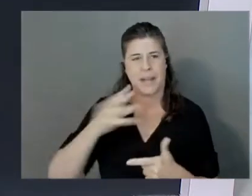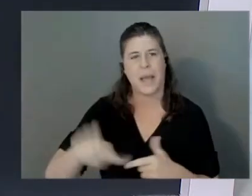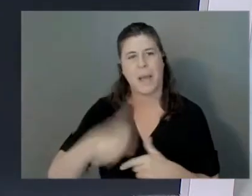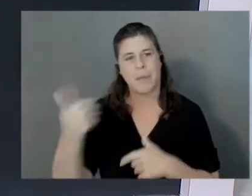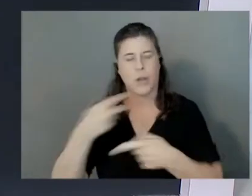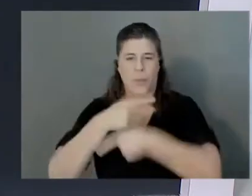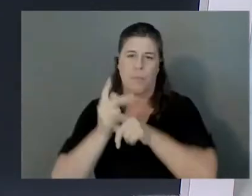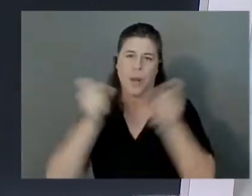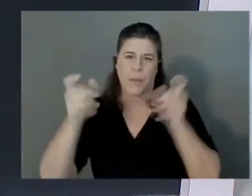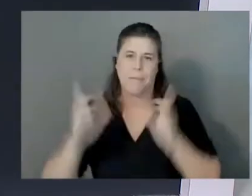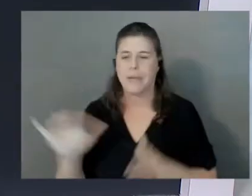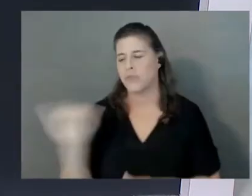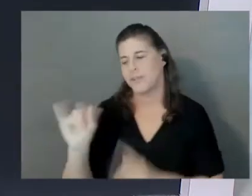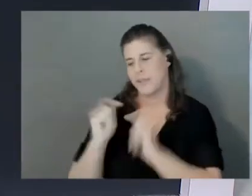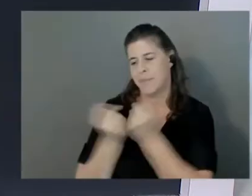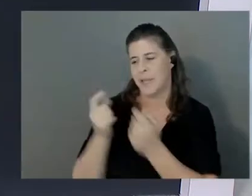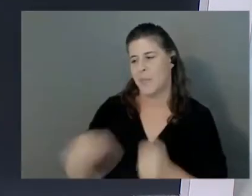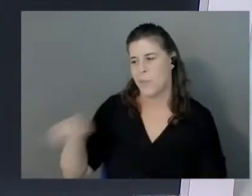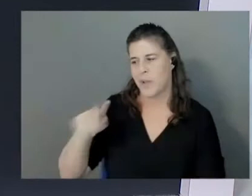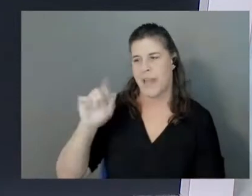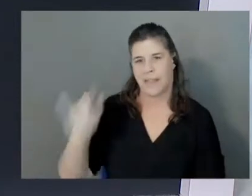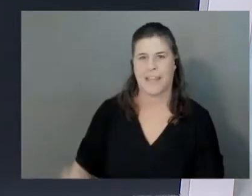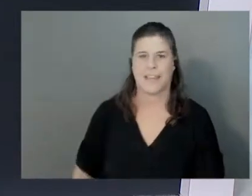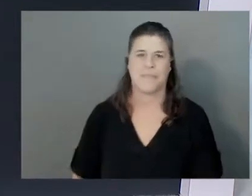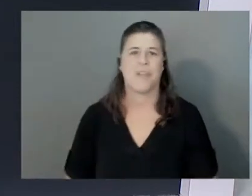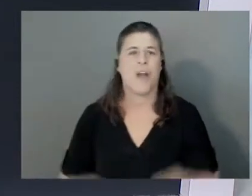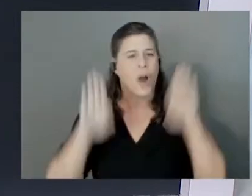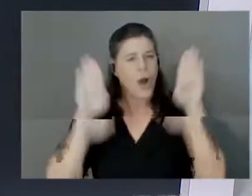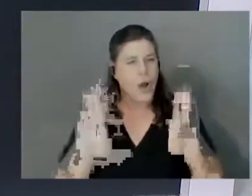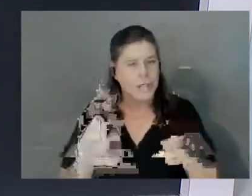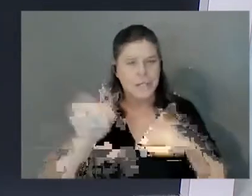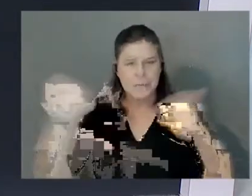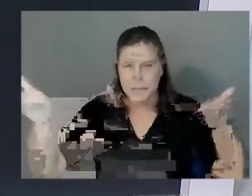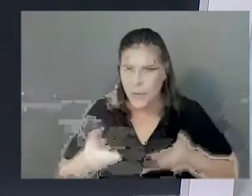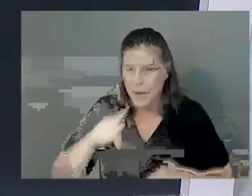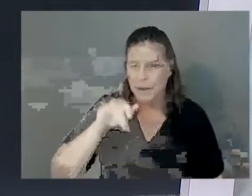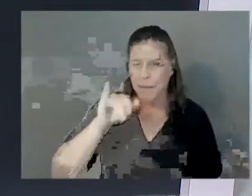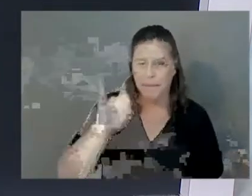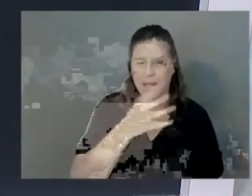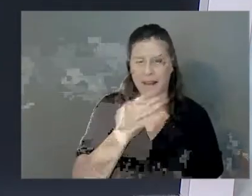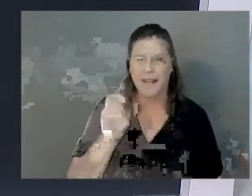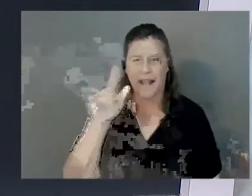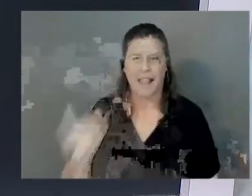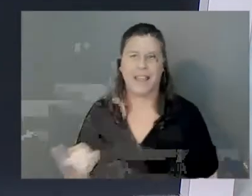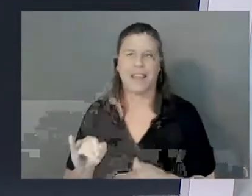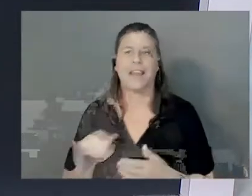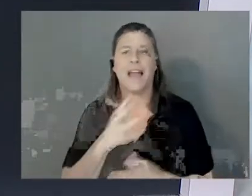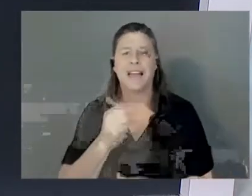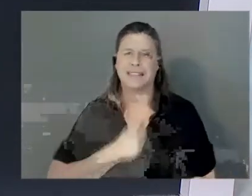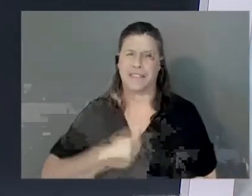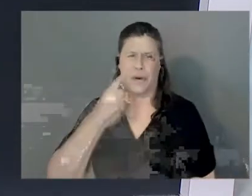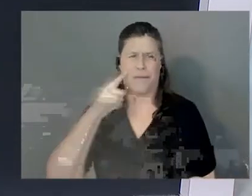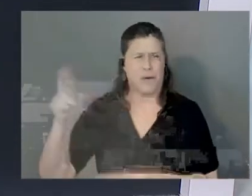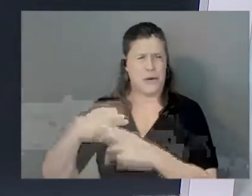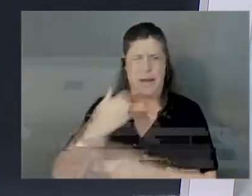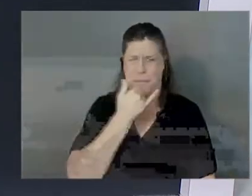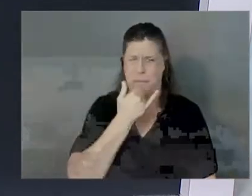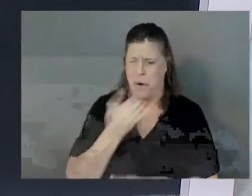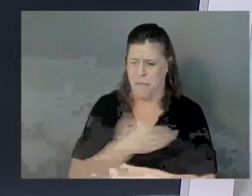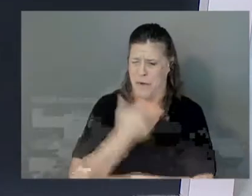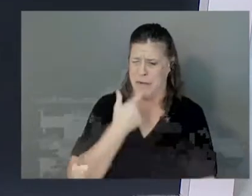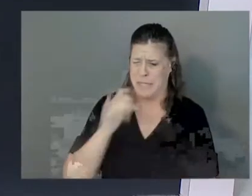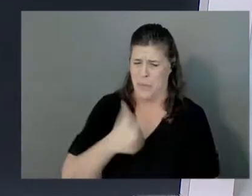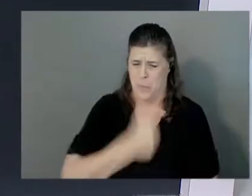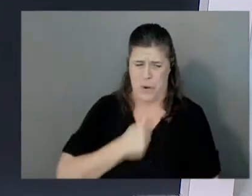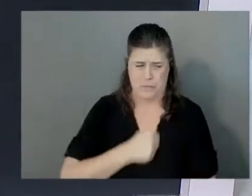on the same team with Ellie. Awesome. So welcome, Pete and Ellie. And sorry for getting your name wrong the first time. No worries. It's early